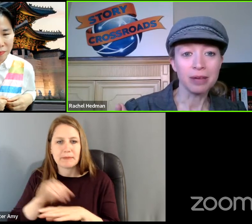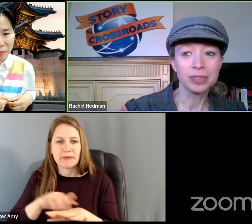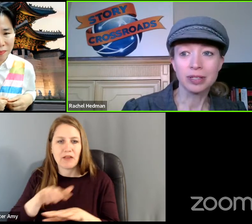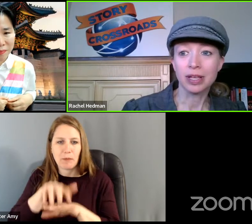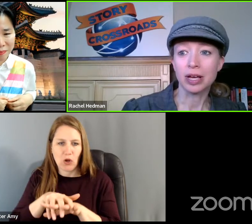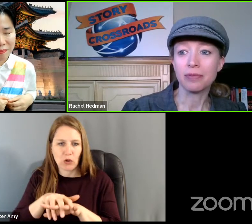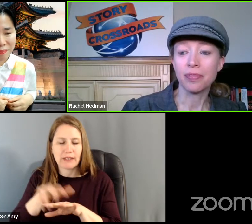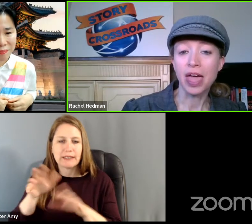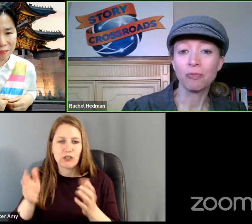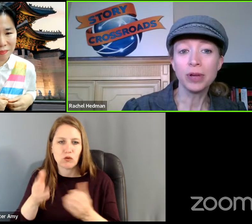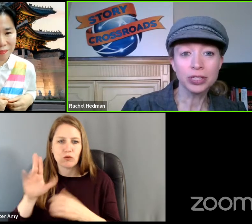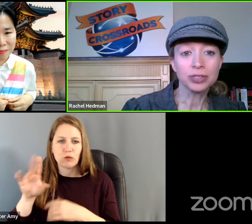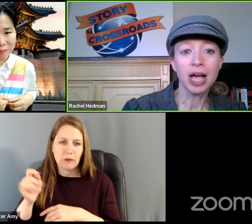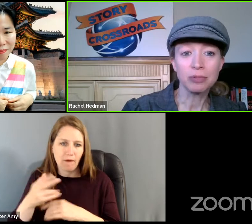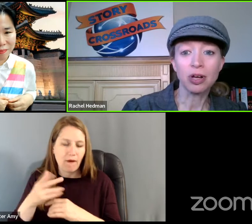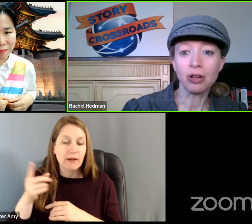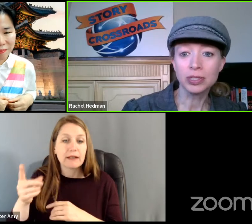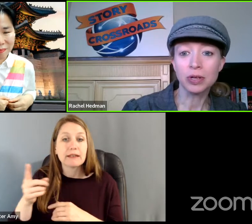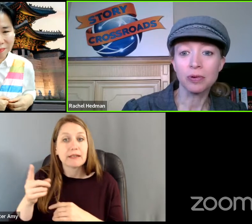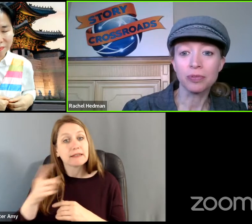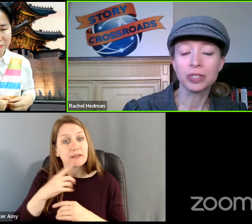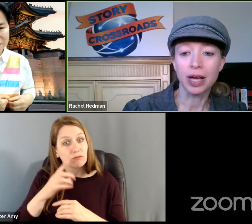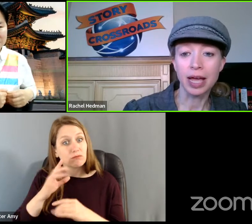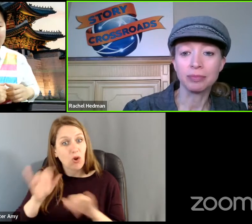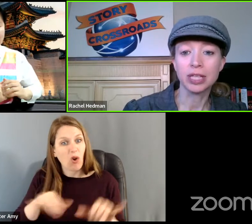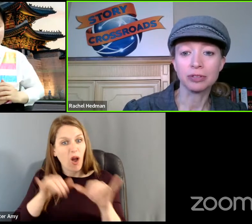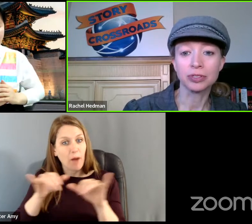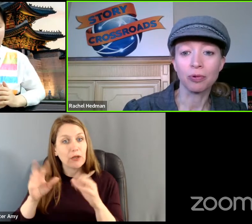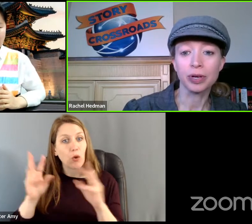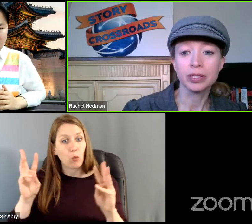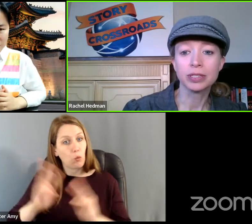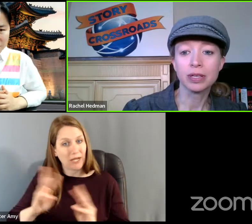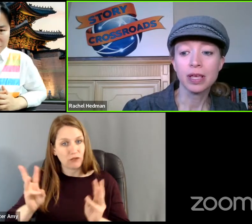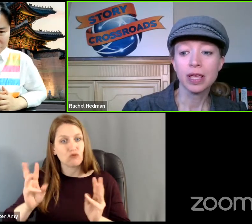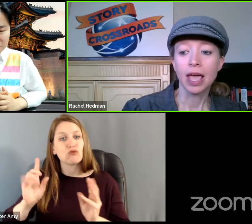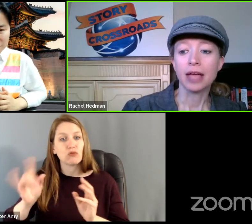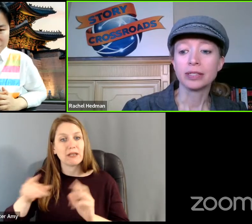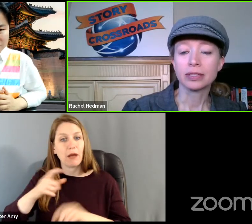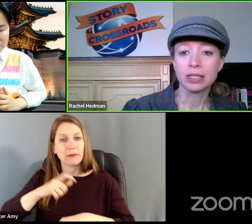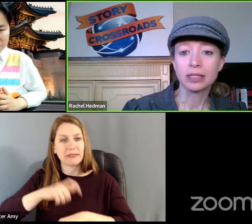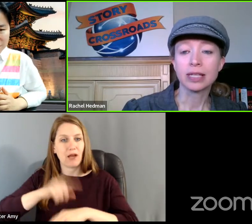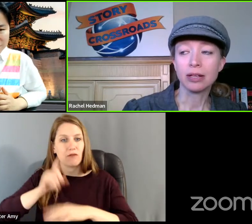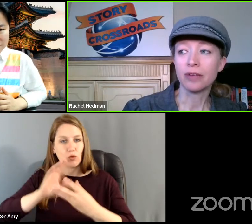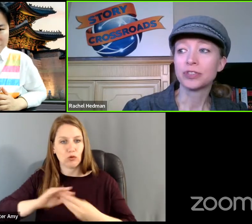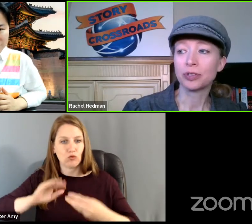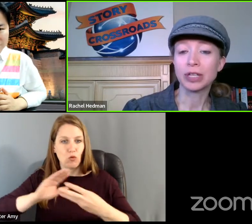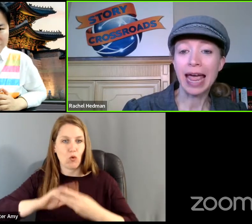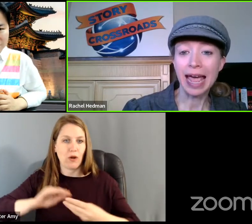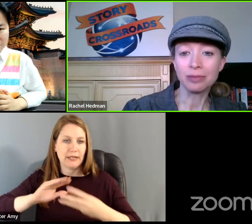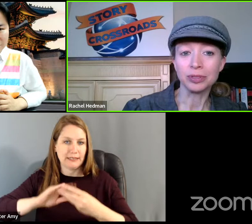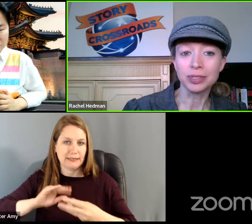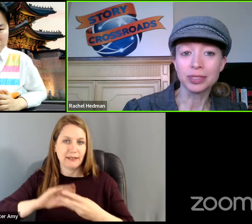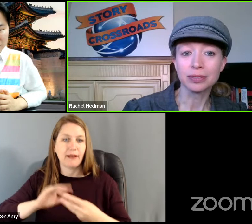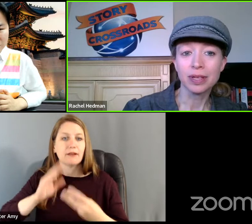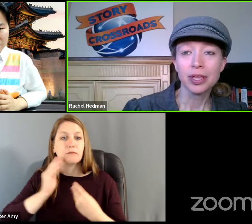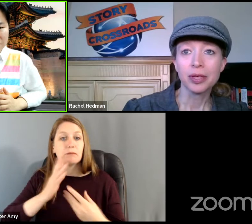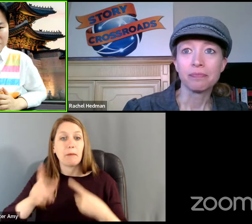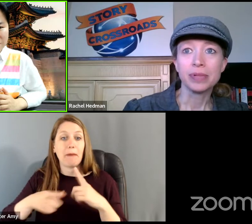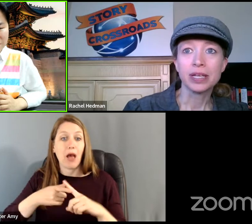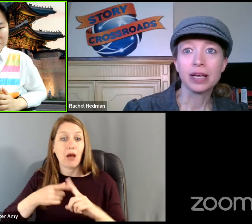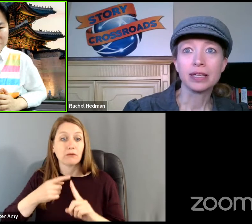many tribes, that wintertime was also the time to tell stories and to tell of certain